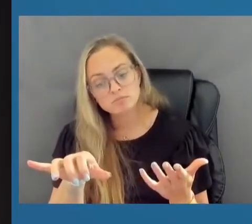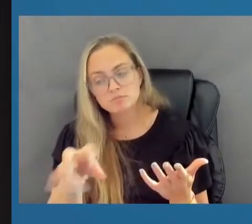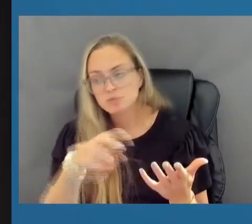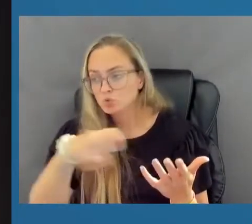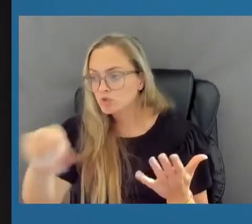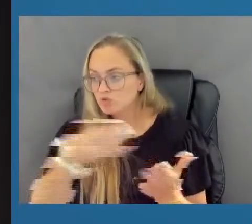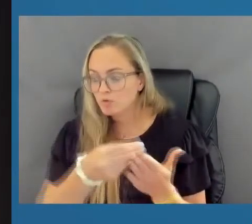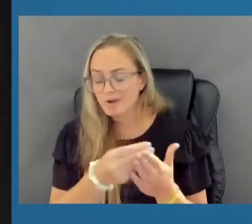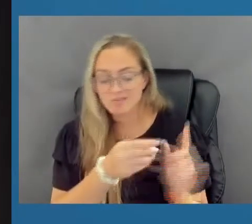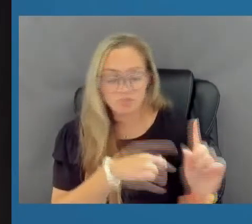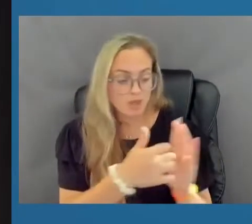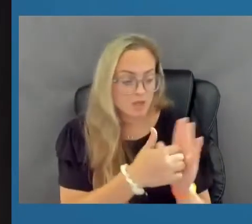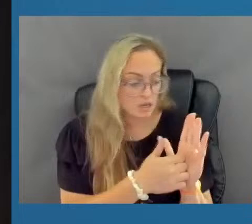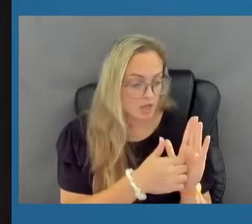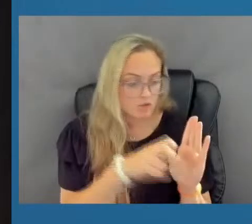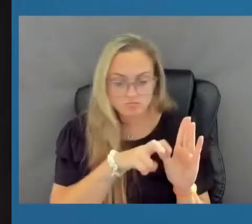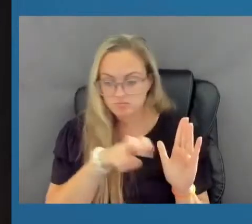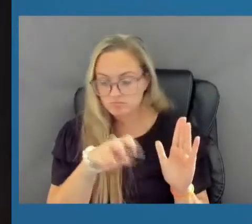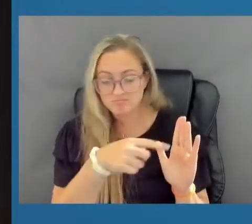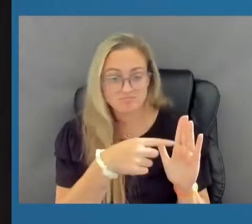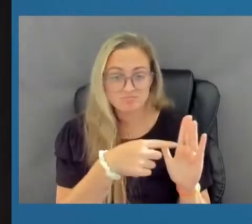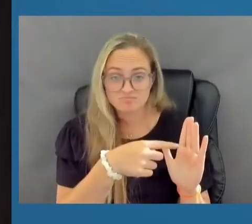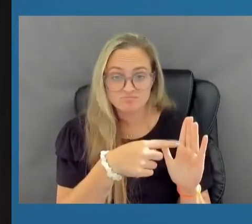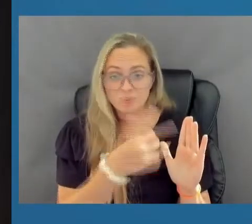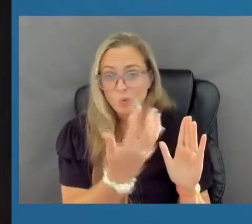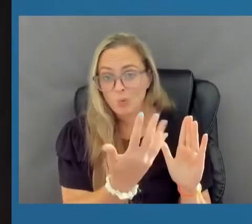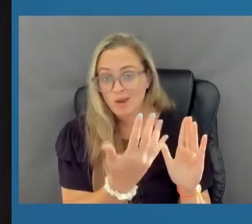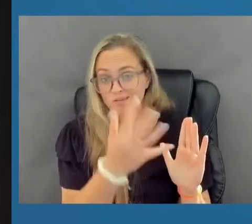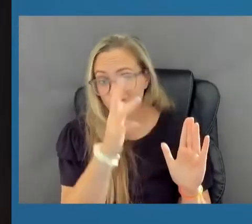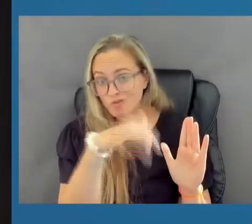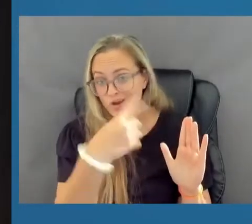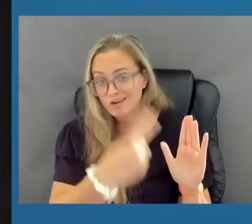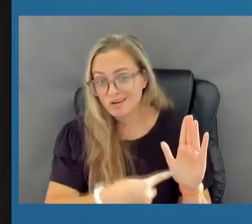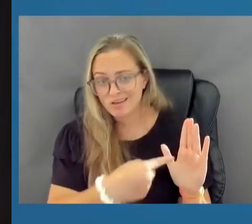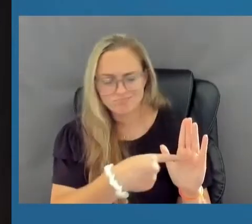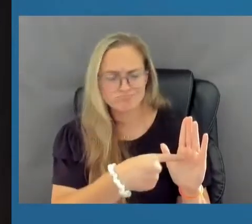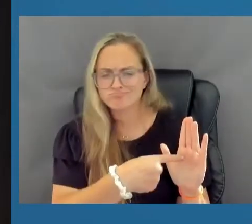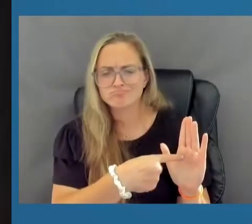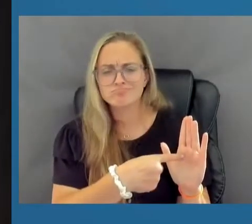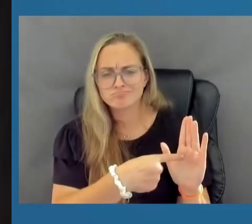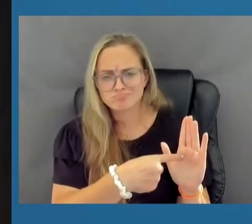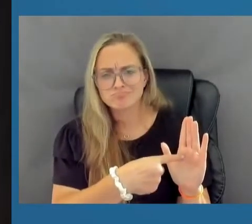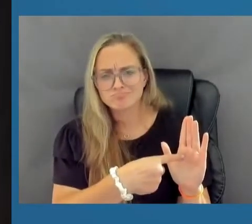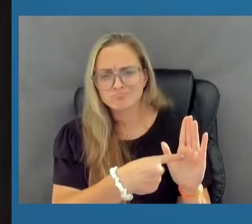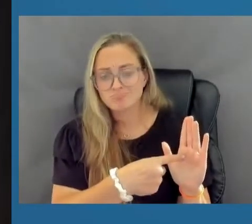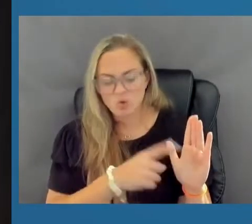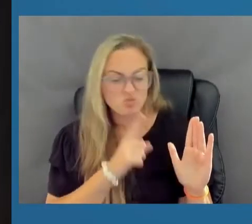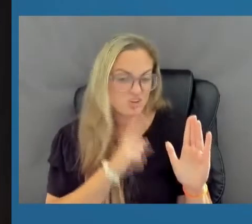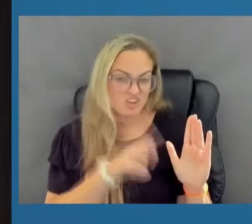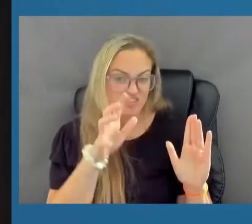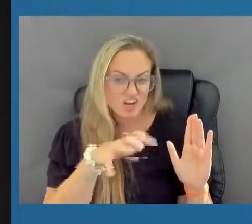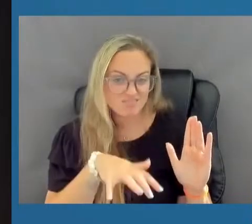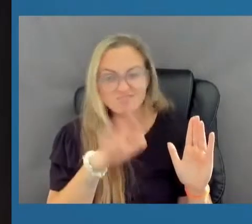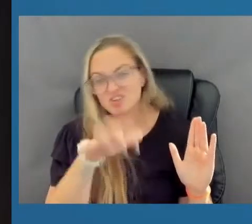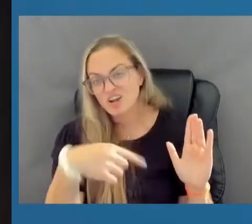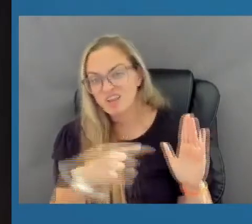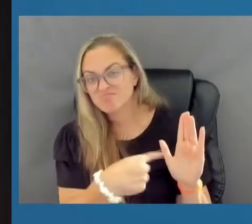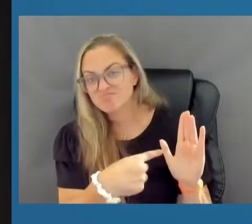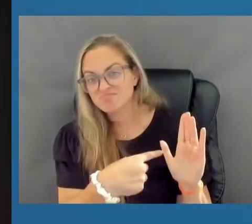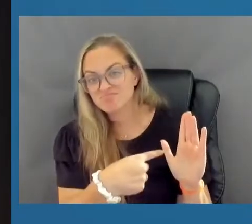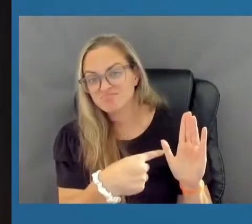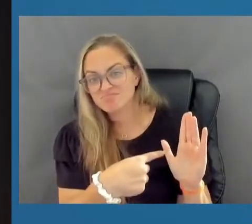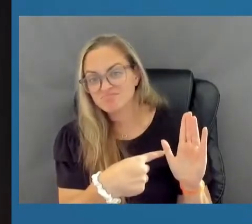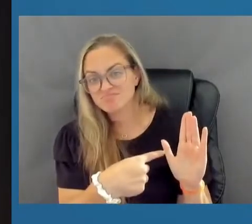this account that is waiting for a rainy day. I said, guess what, guys? And it really was raining that day. I said, it's raining. It's raining right